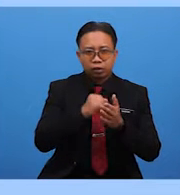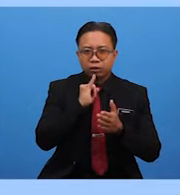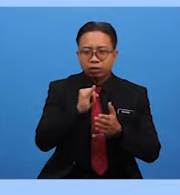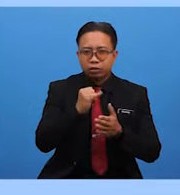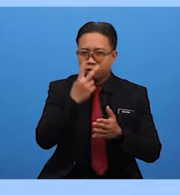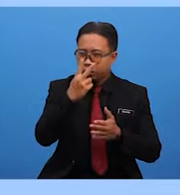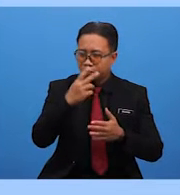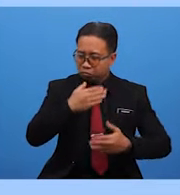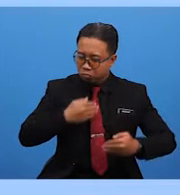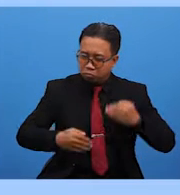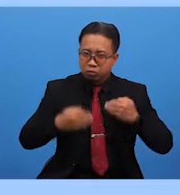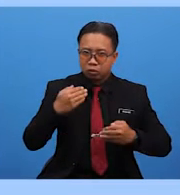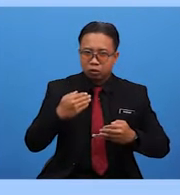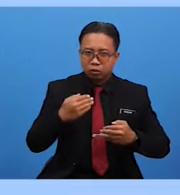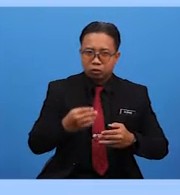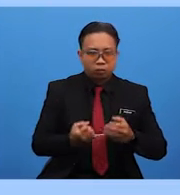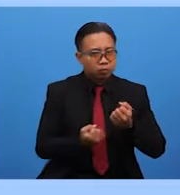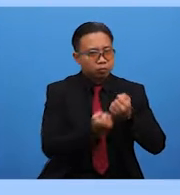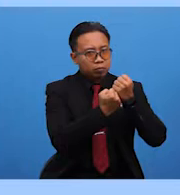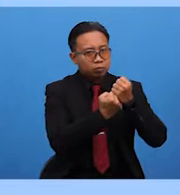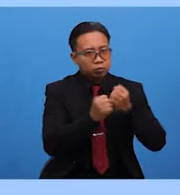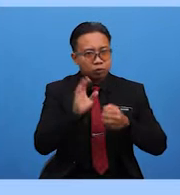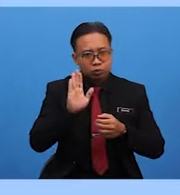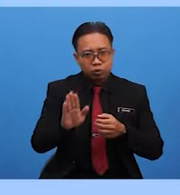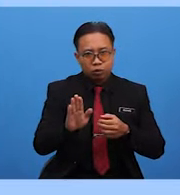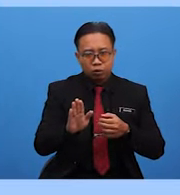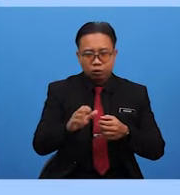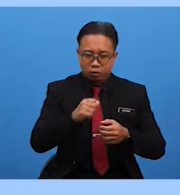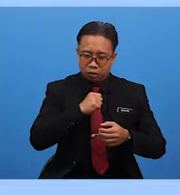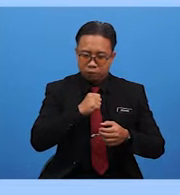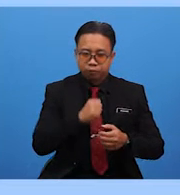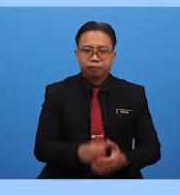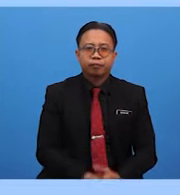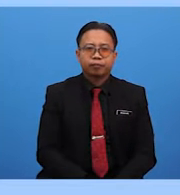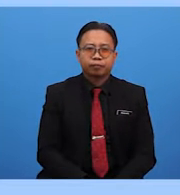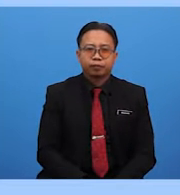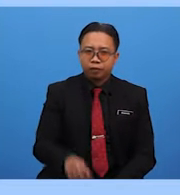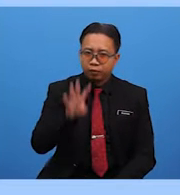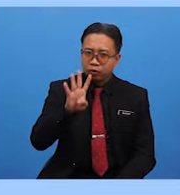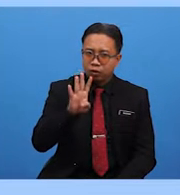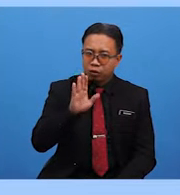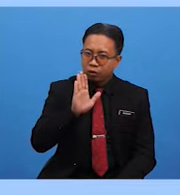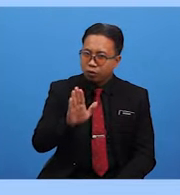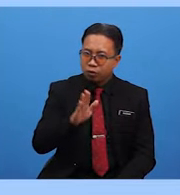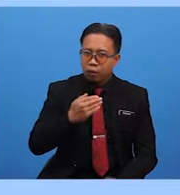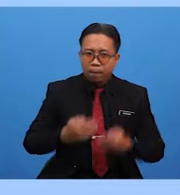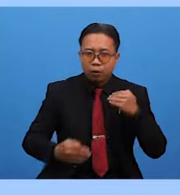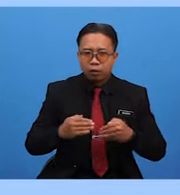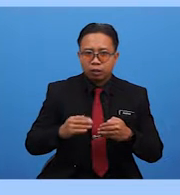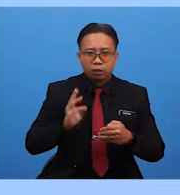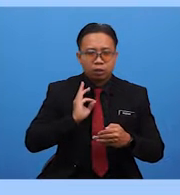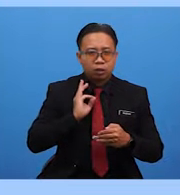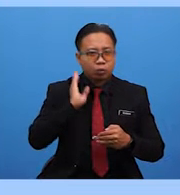after your appearance as it can boost your self-esteem. 4. Your body will reflect what